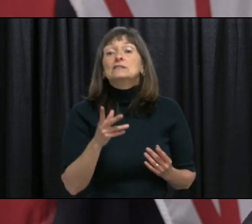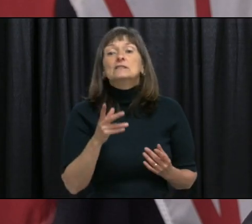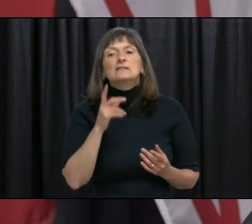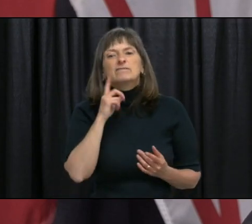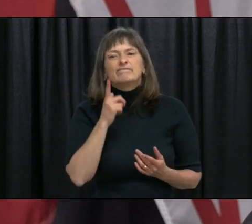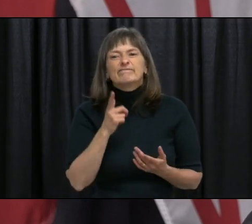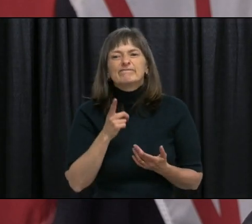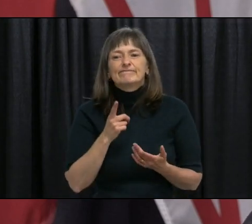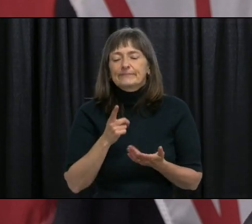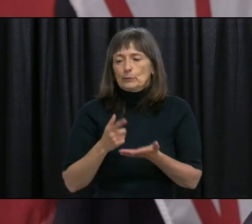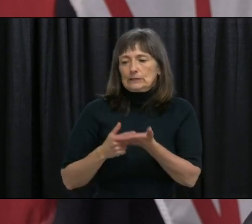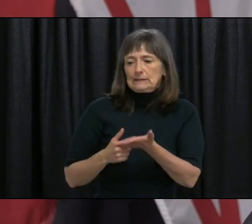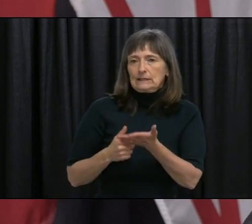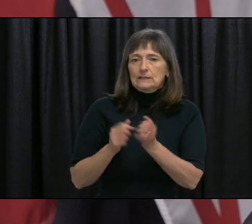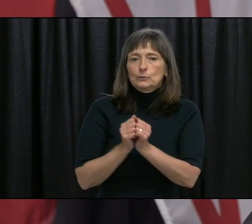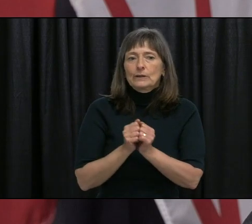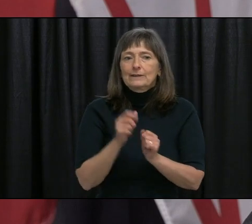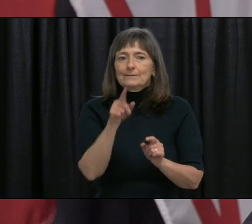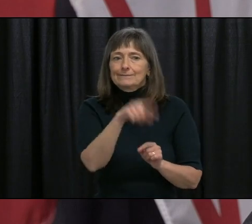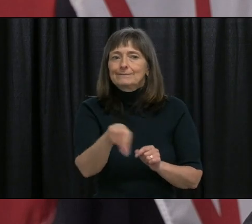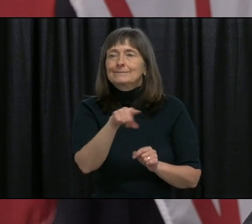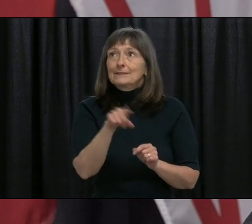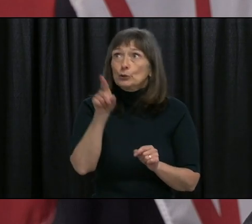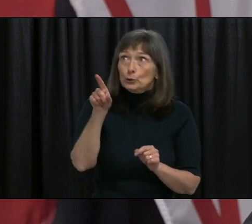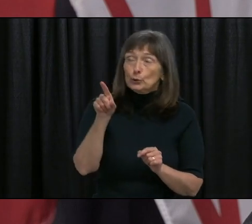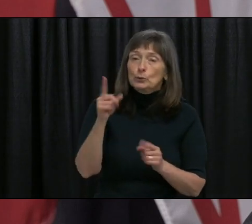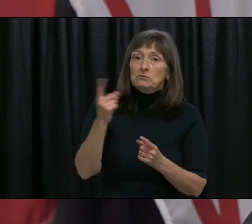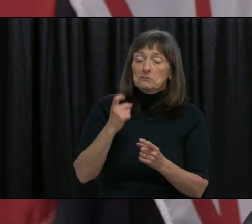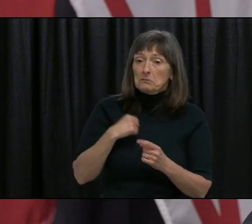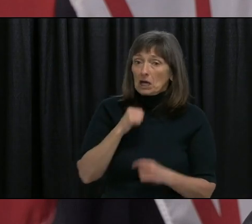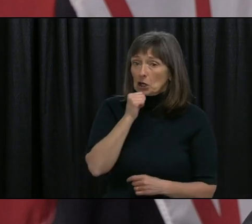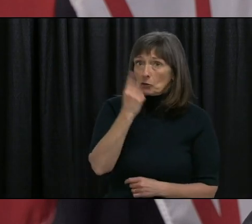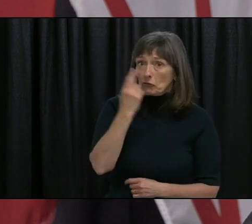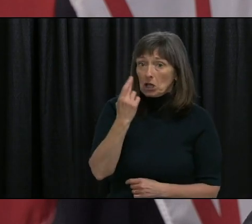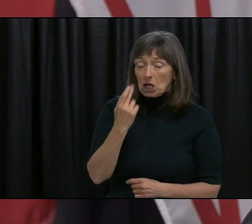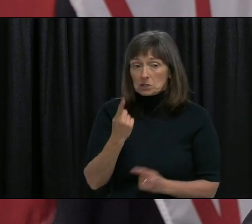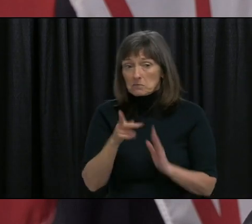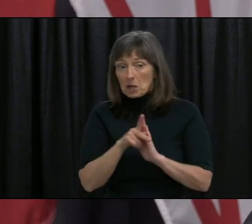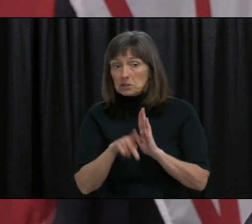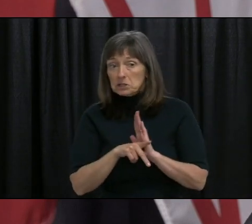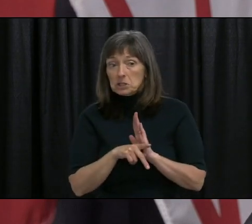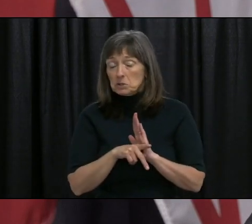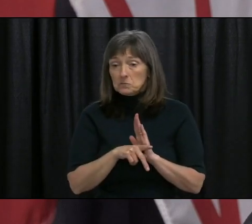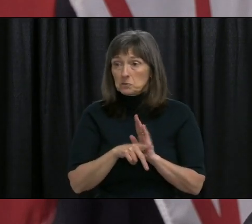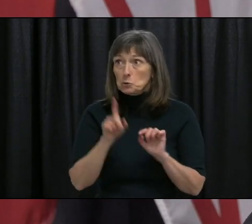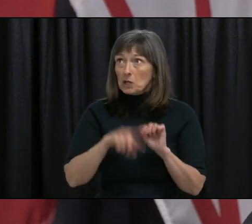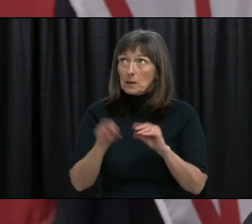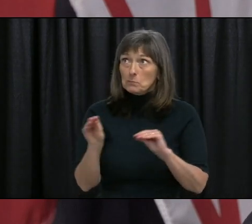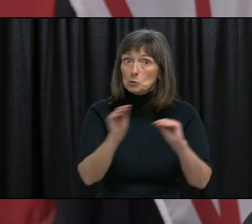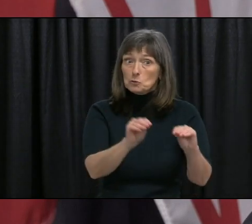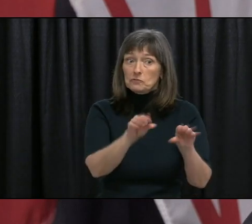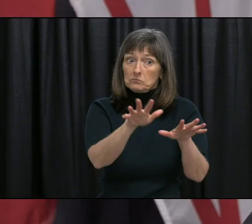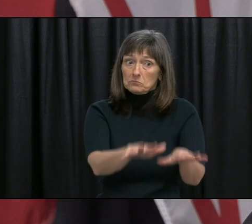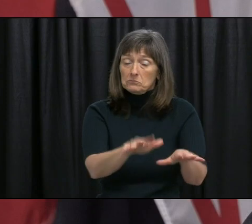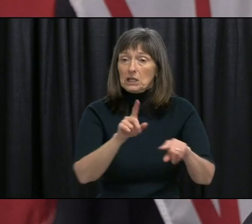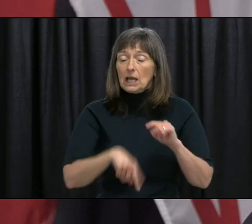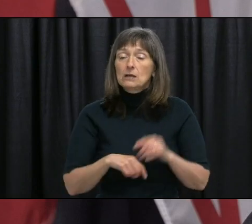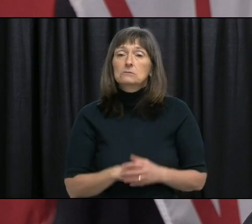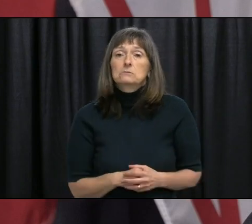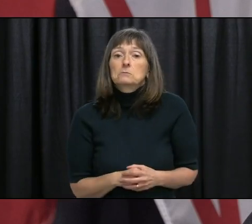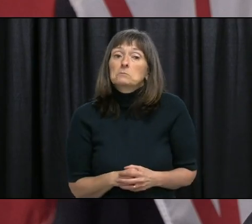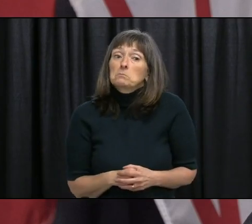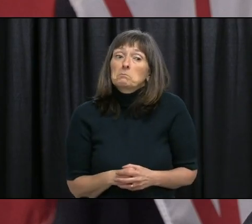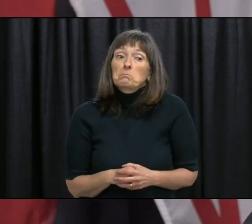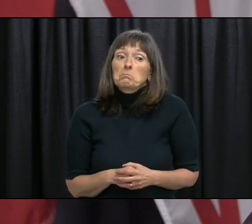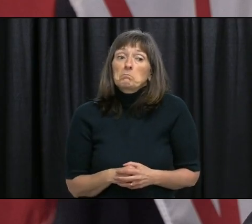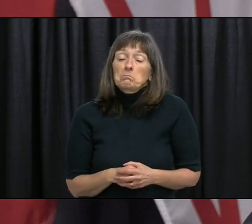get, from residents, no different than yourself, but I didn't realize that it was a policy that people could move in. I know the